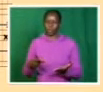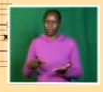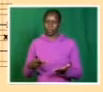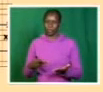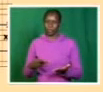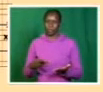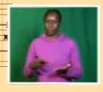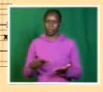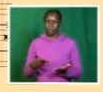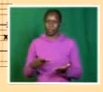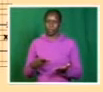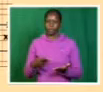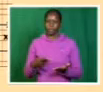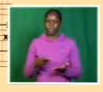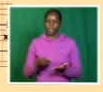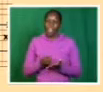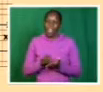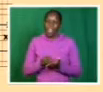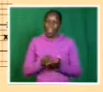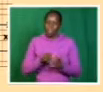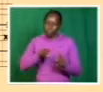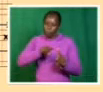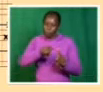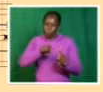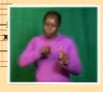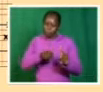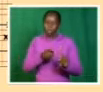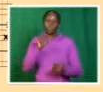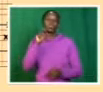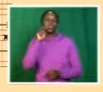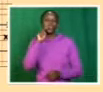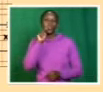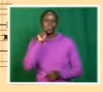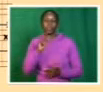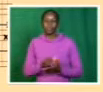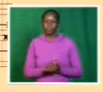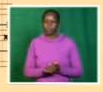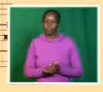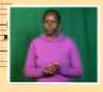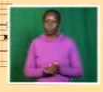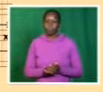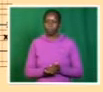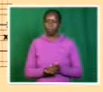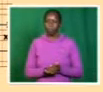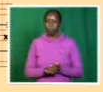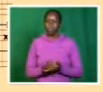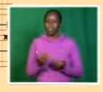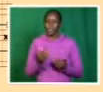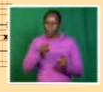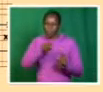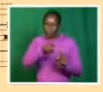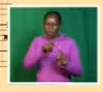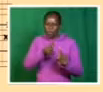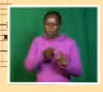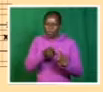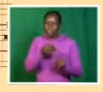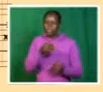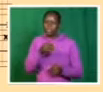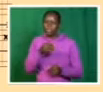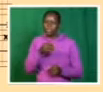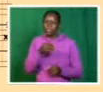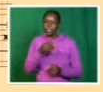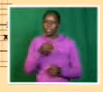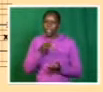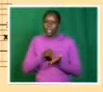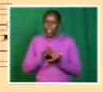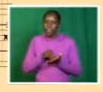functions, there are certain or key points that you need. These points includes